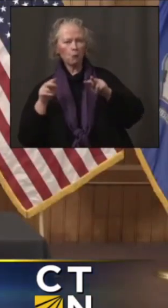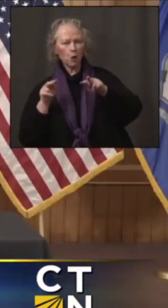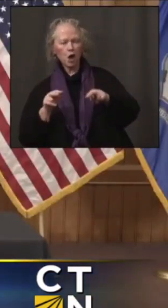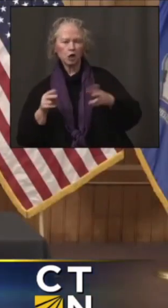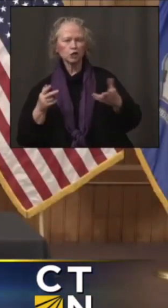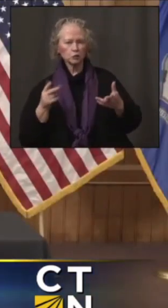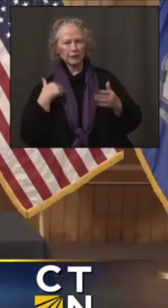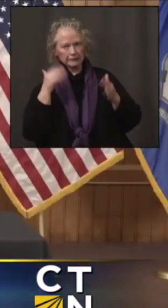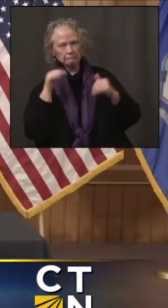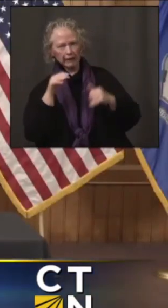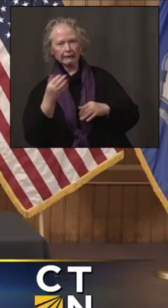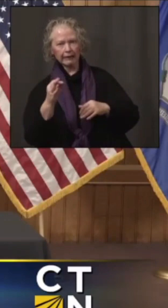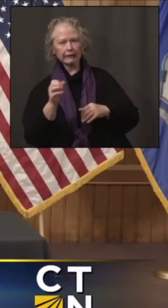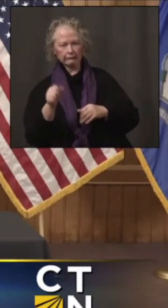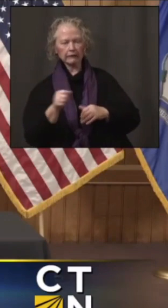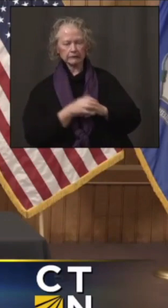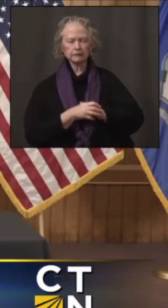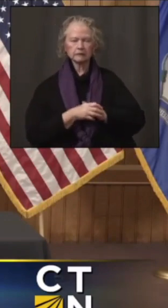Thank you.